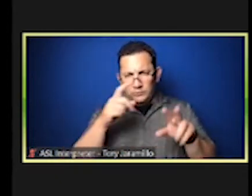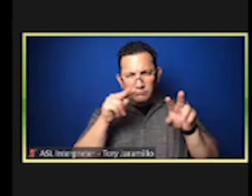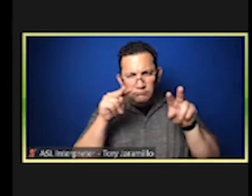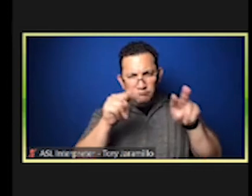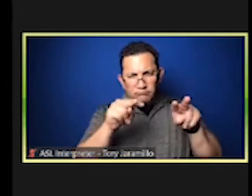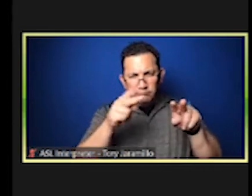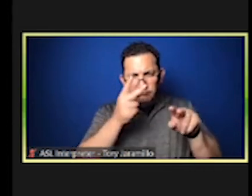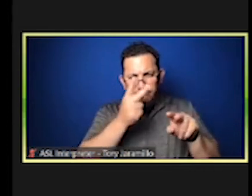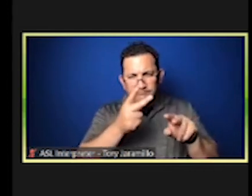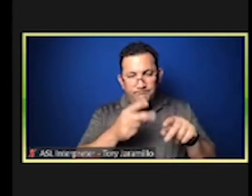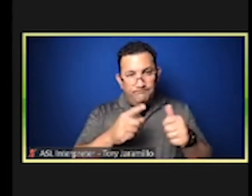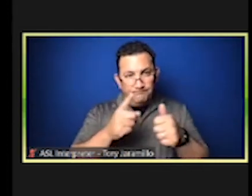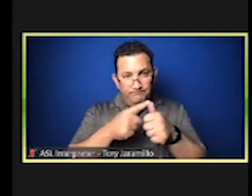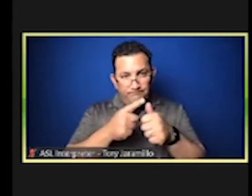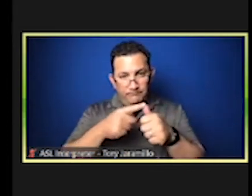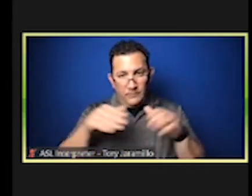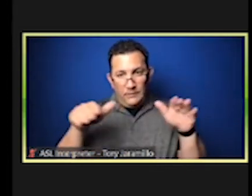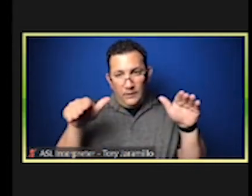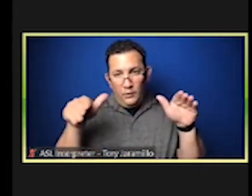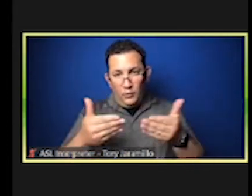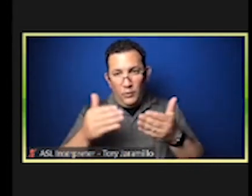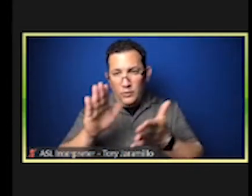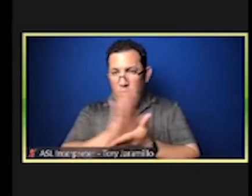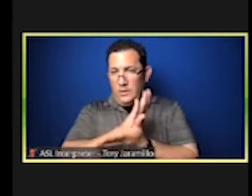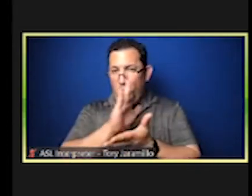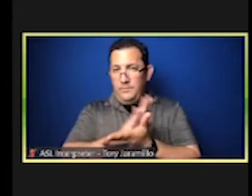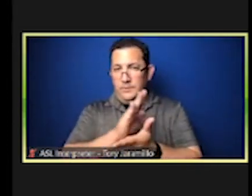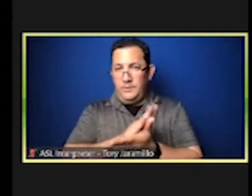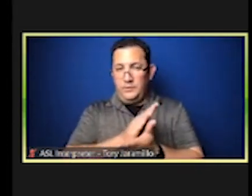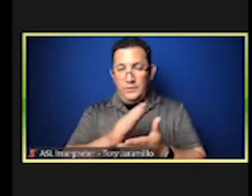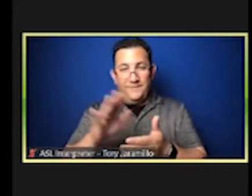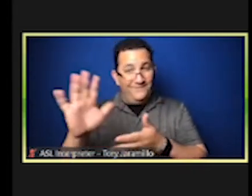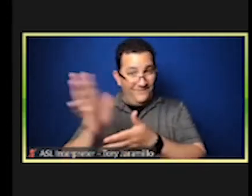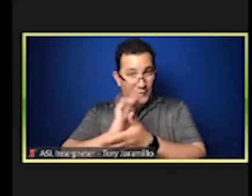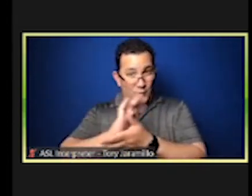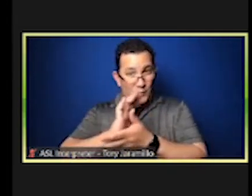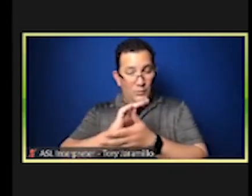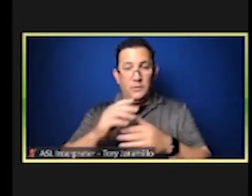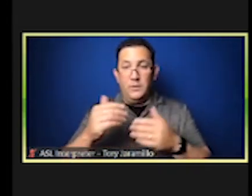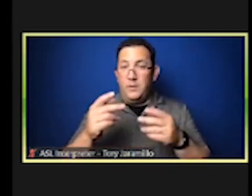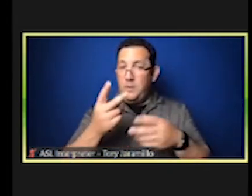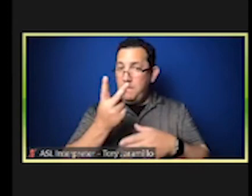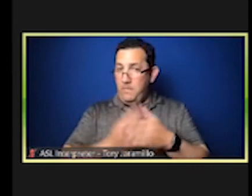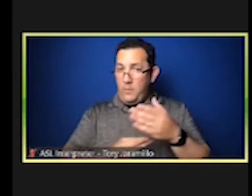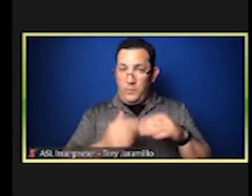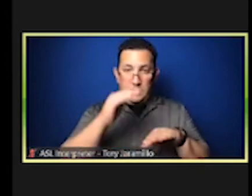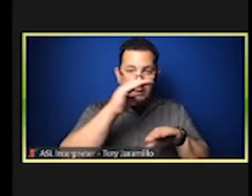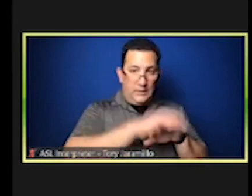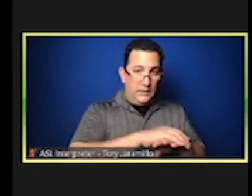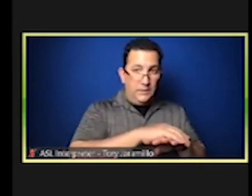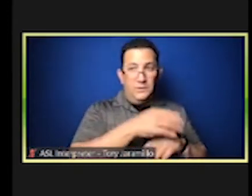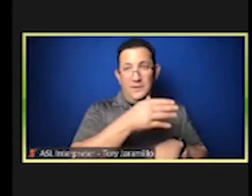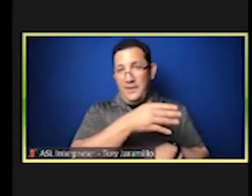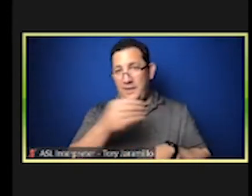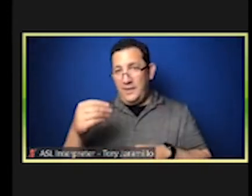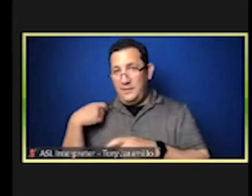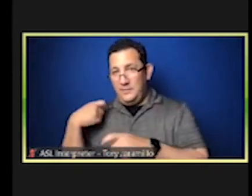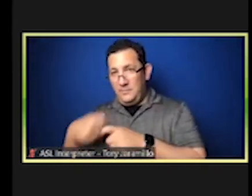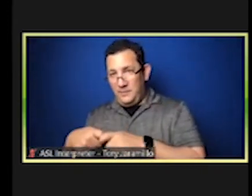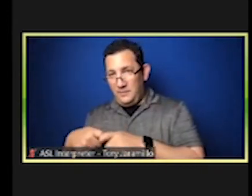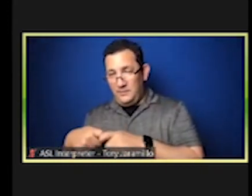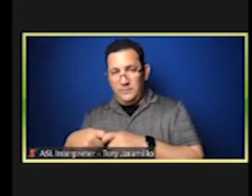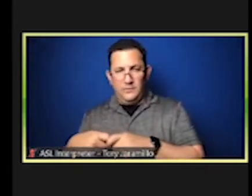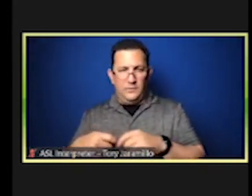There are introductory documentation and videos in English and Spanish.